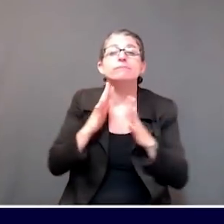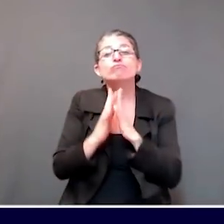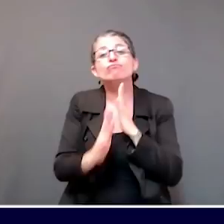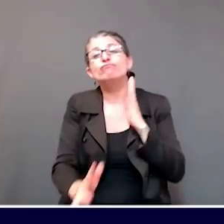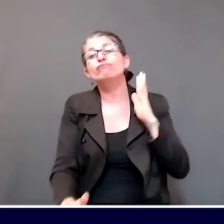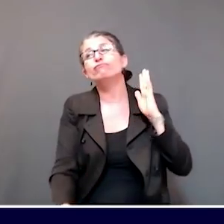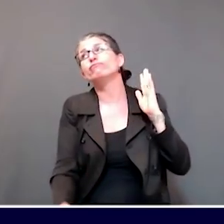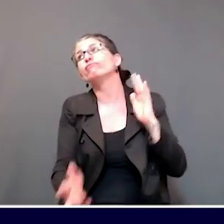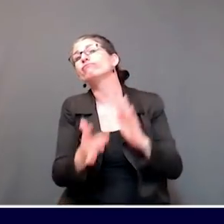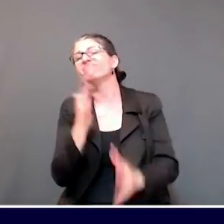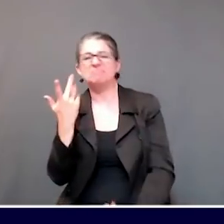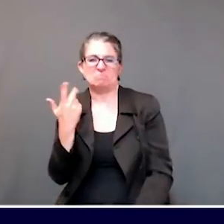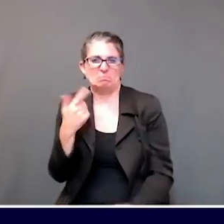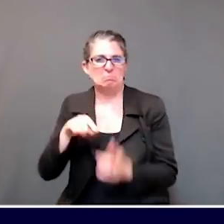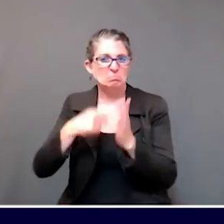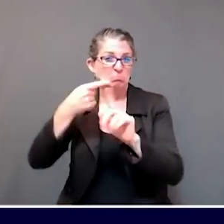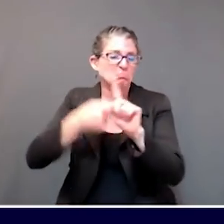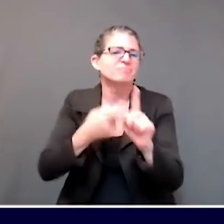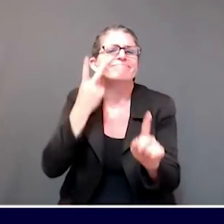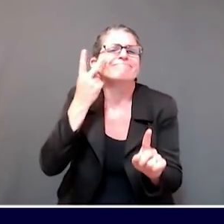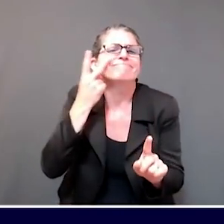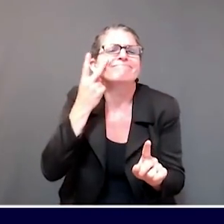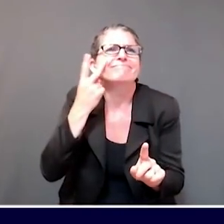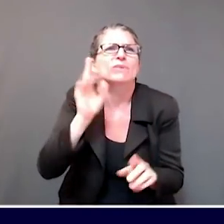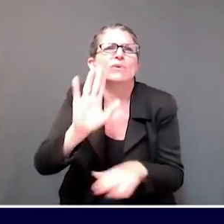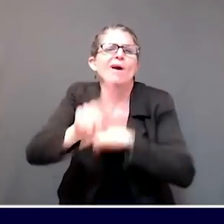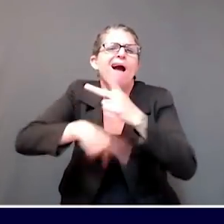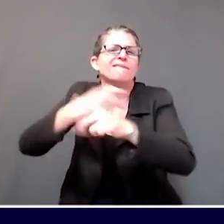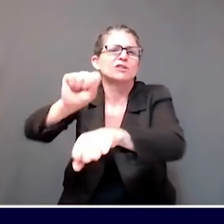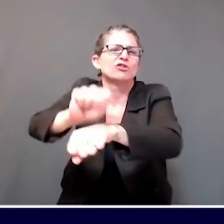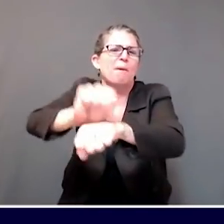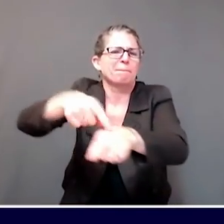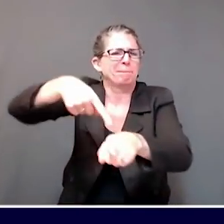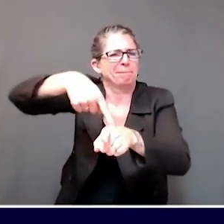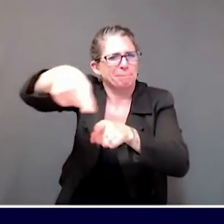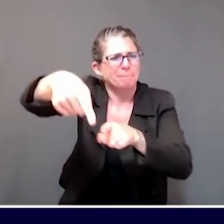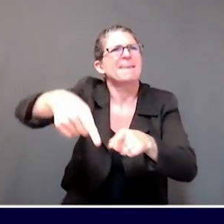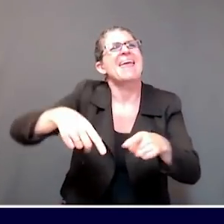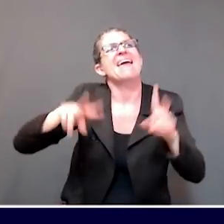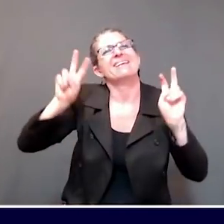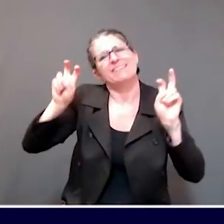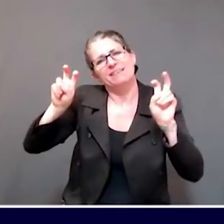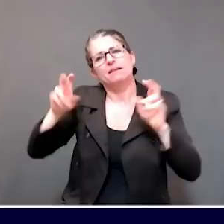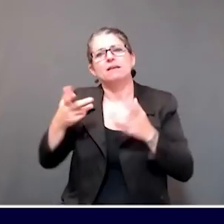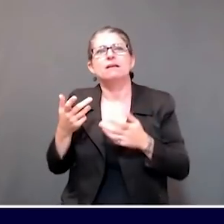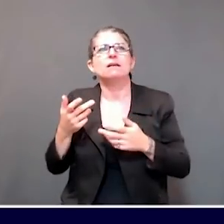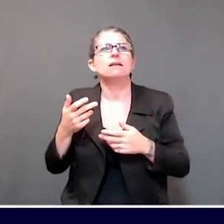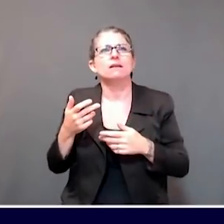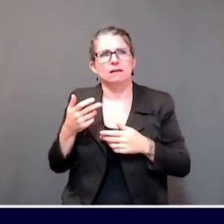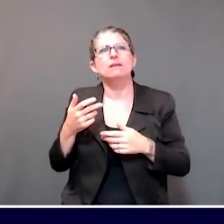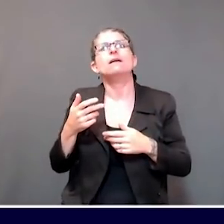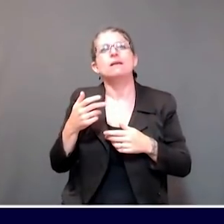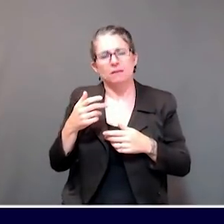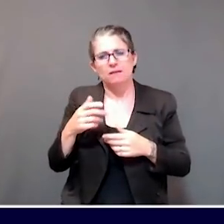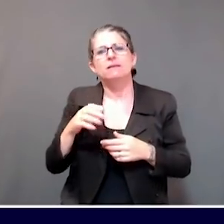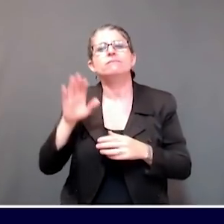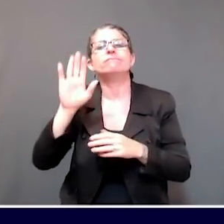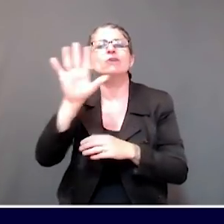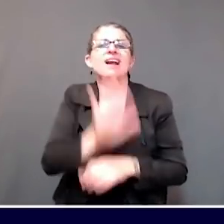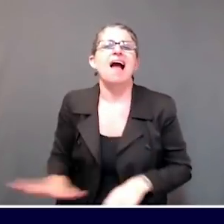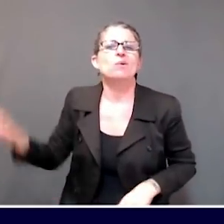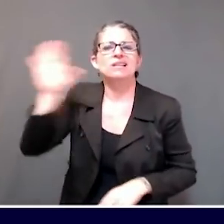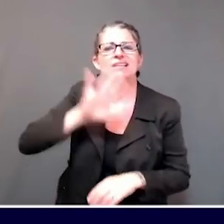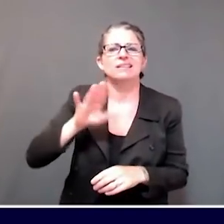the area in which you're living. So unfortunately, there's not a uniform answer. What we can say is that the swab and send sites that Commissioner